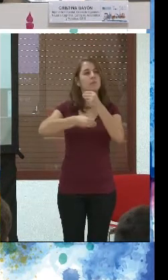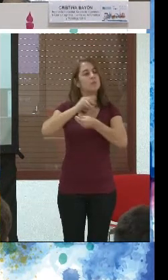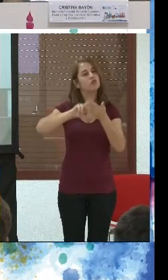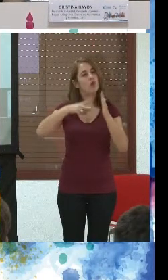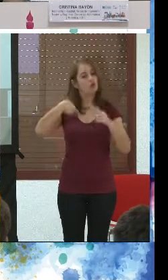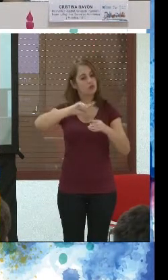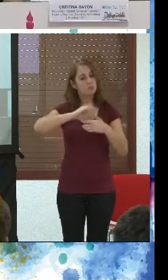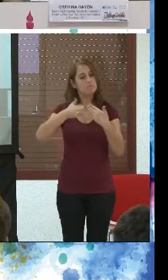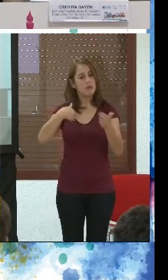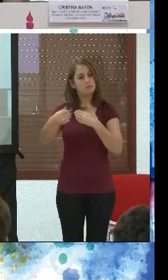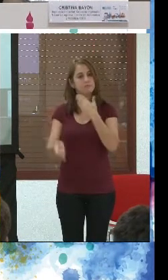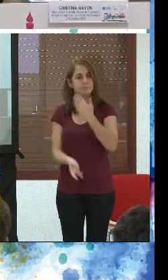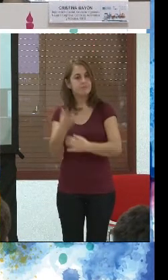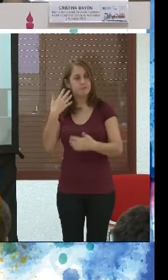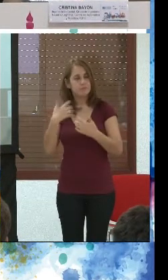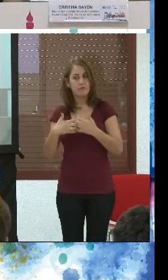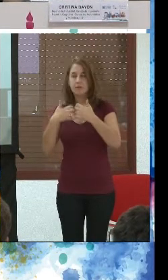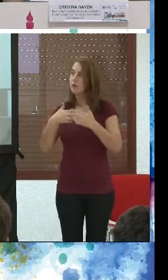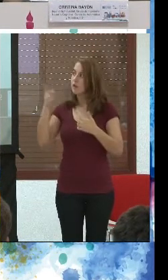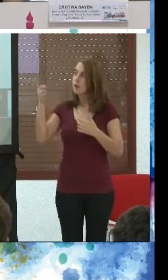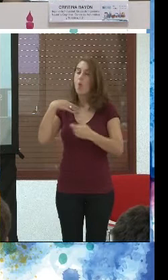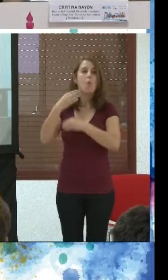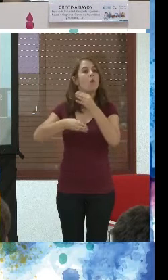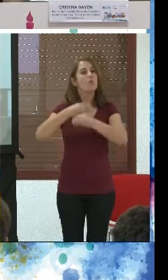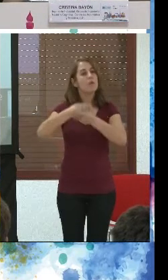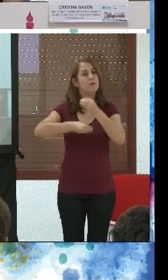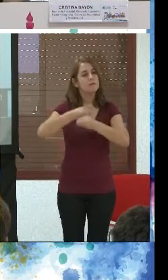and we use as a technology that we manufacture in the school,